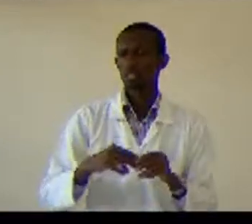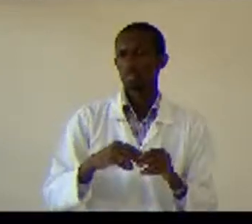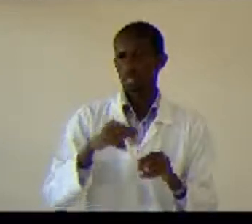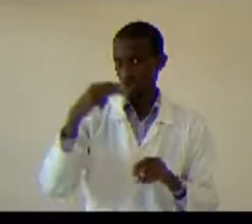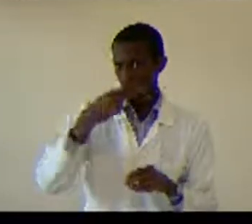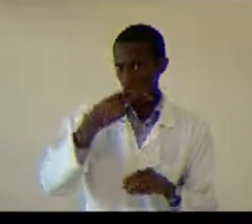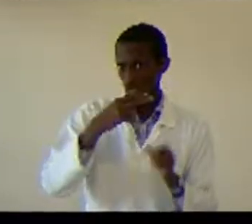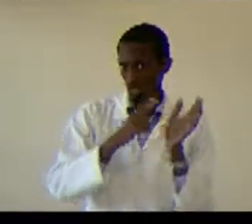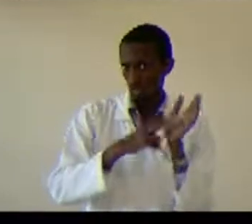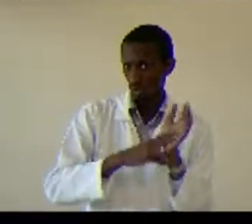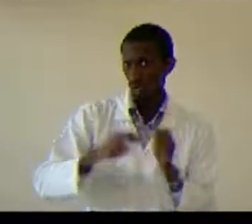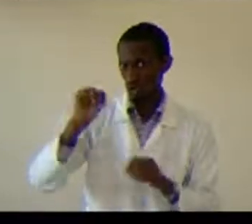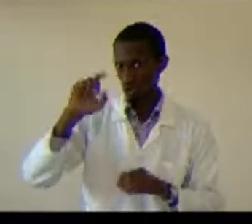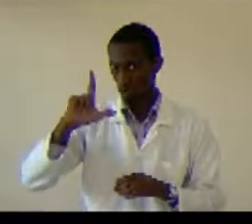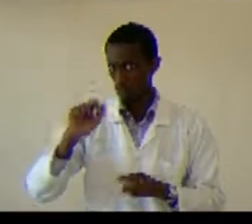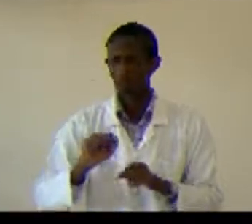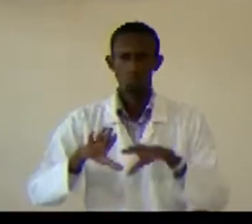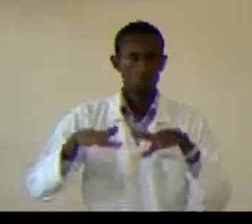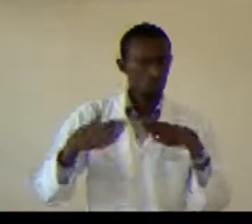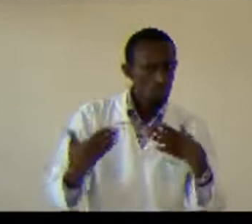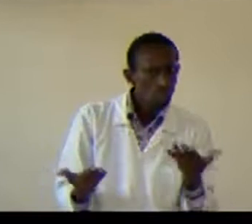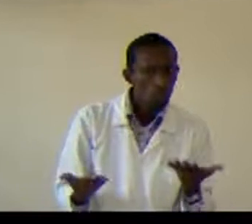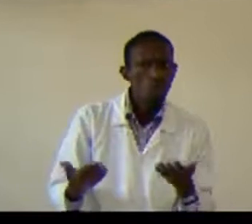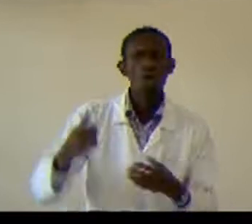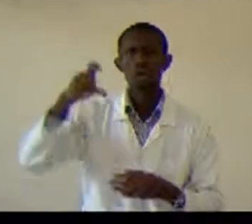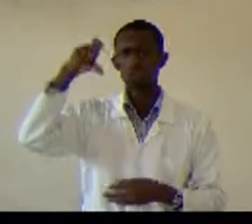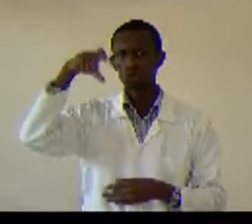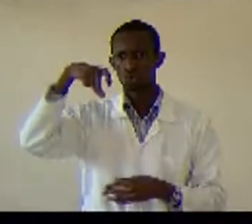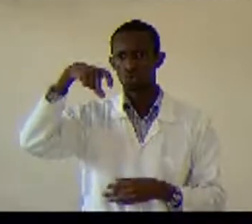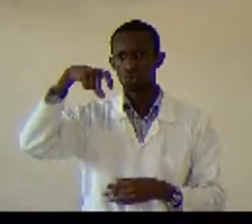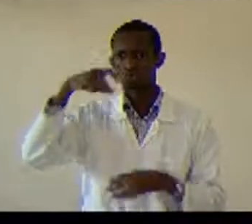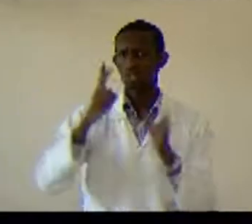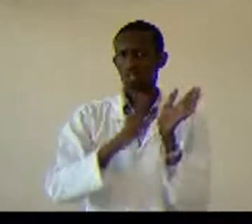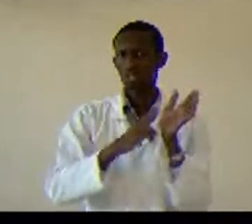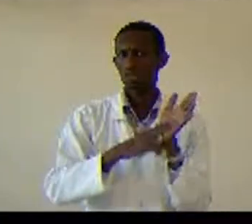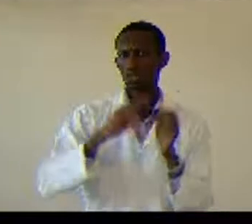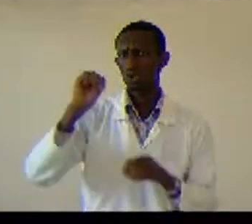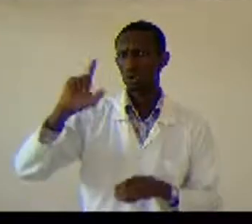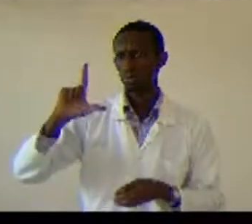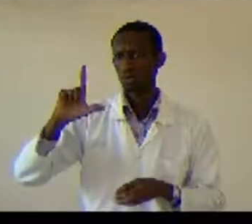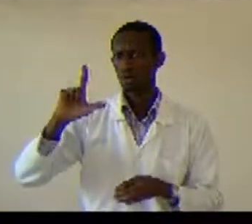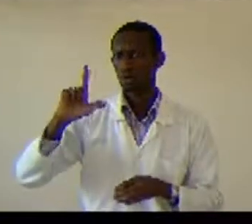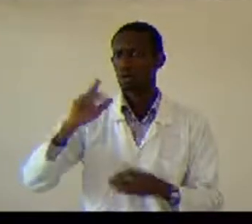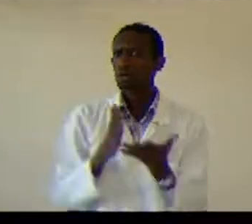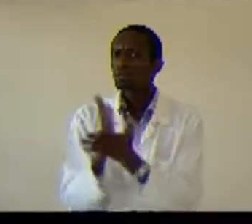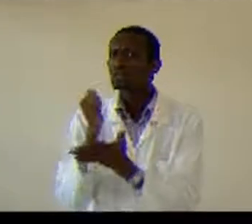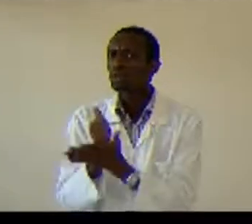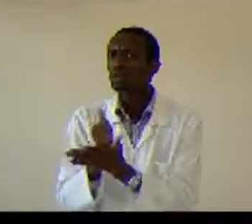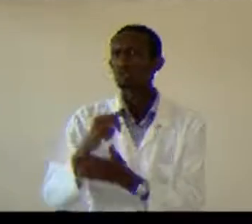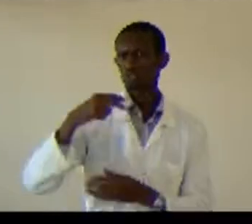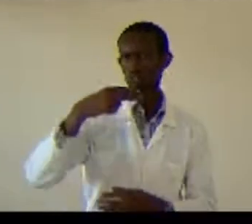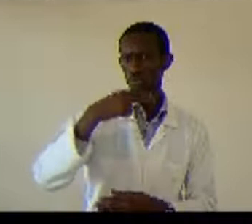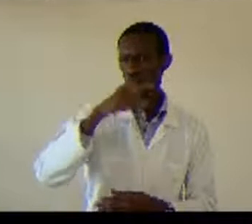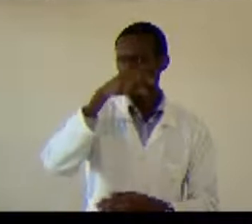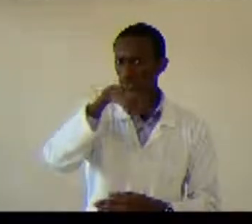ml. We also said we can say Q is equal to ml, because Q and H both refer to the amount